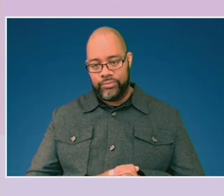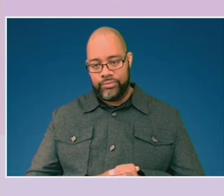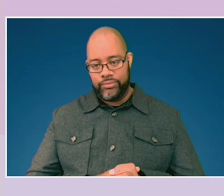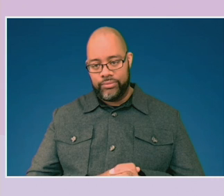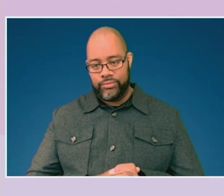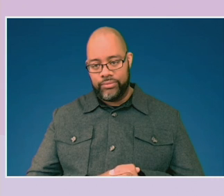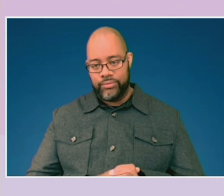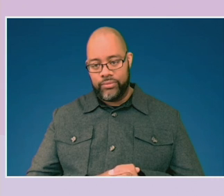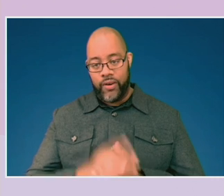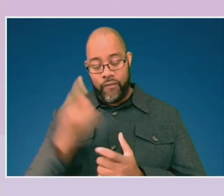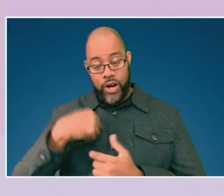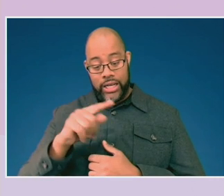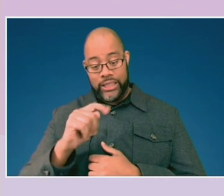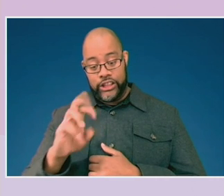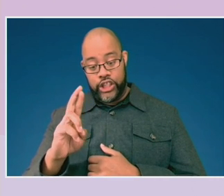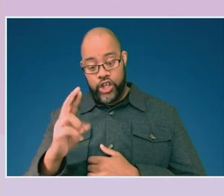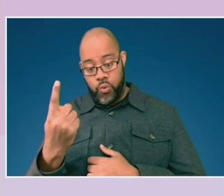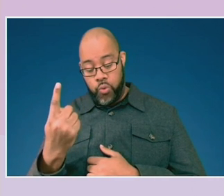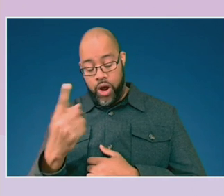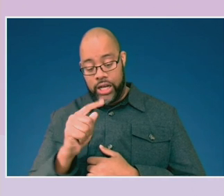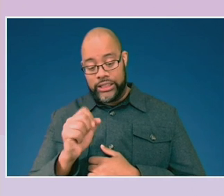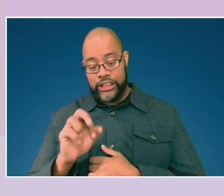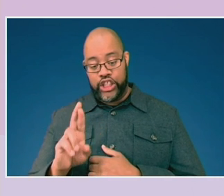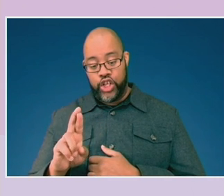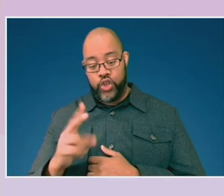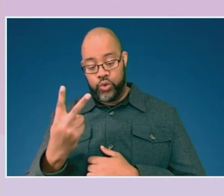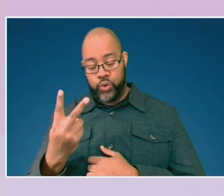For our tier one and tier two,